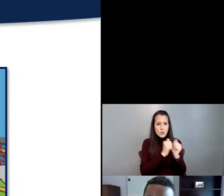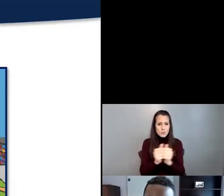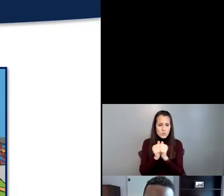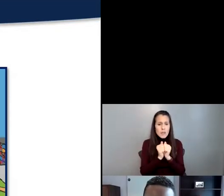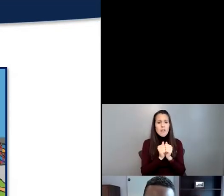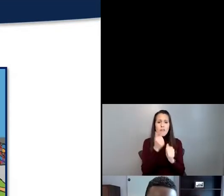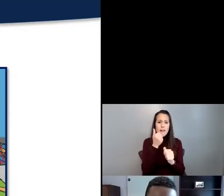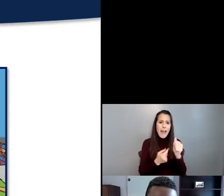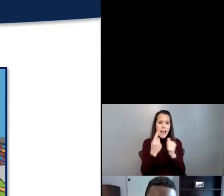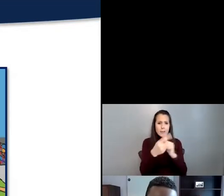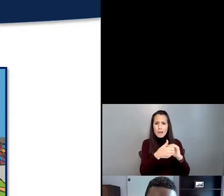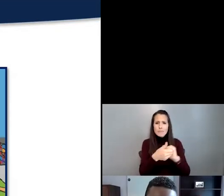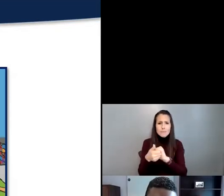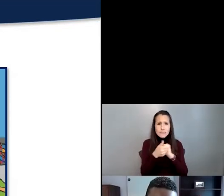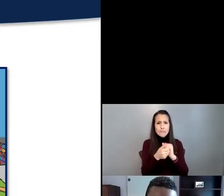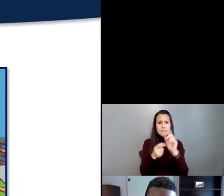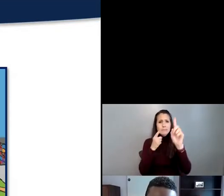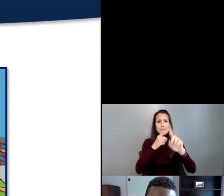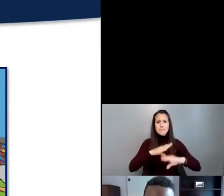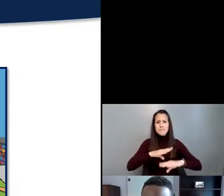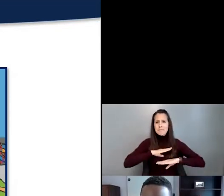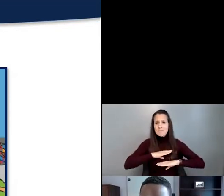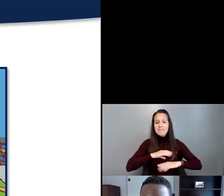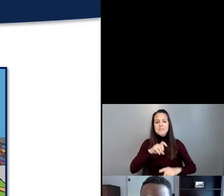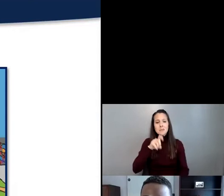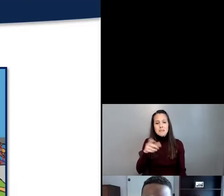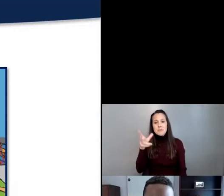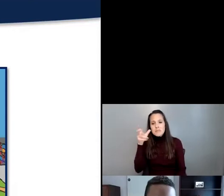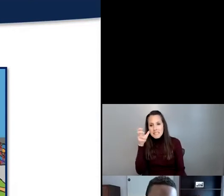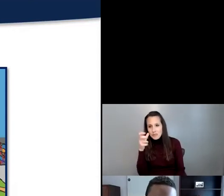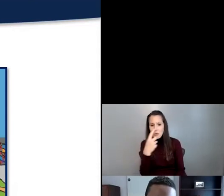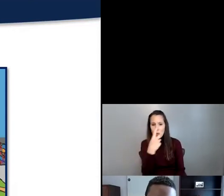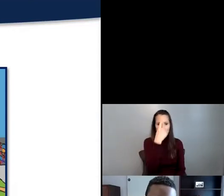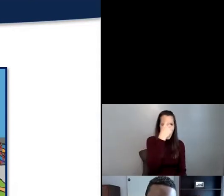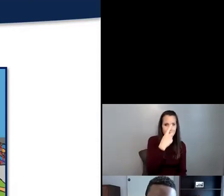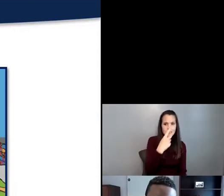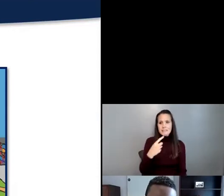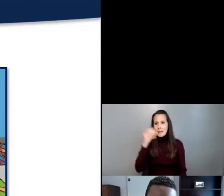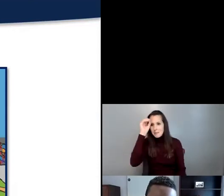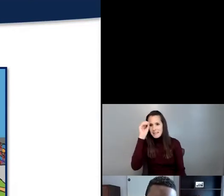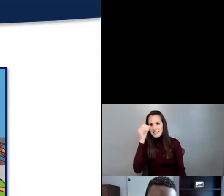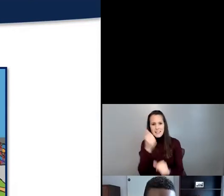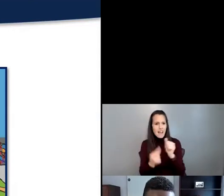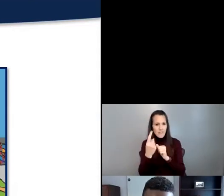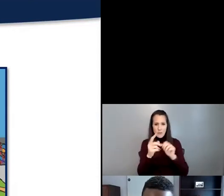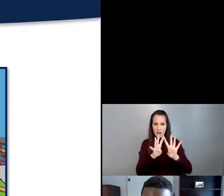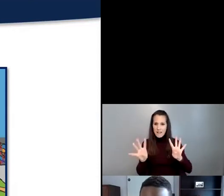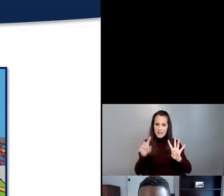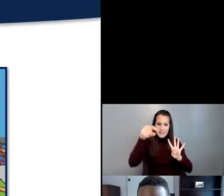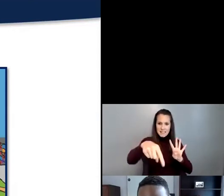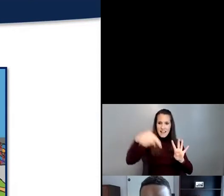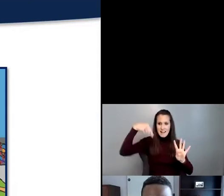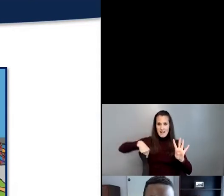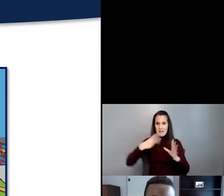desired goal, we need to be able to then hear the thoughts and the opinions of people on the other side of the fence. Now, one of the times